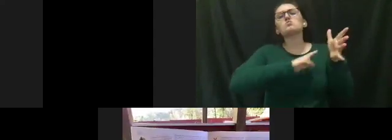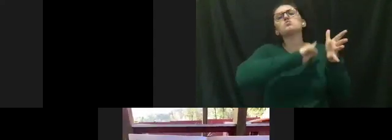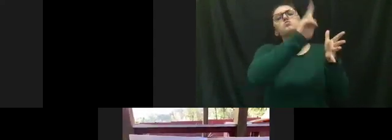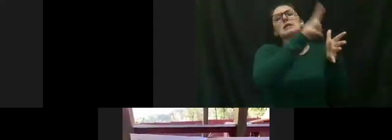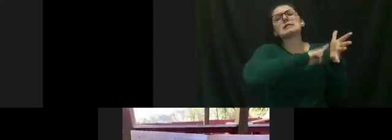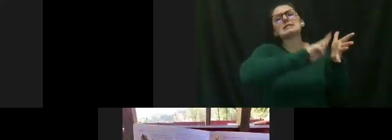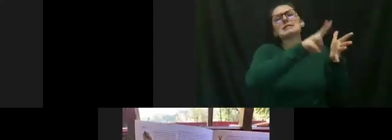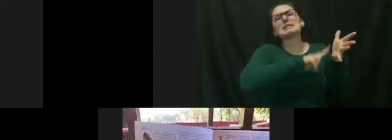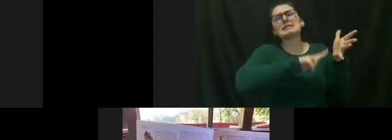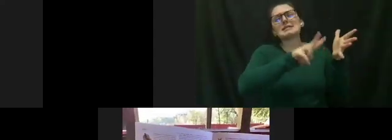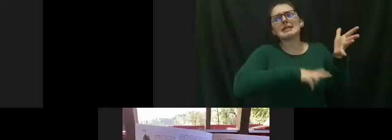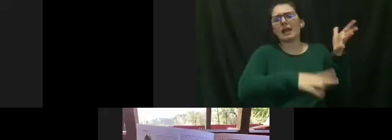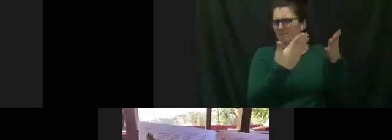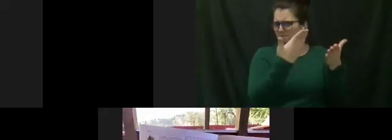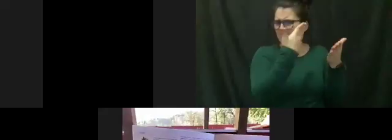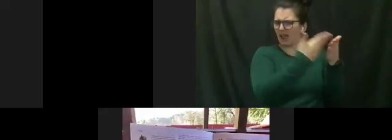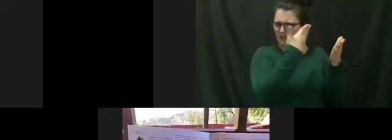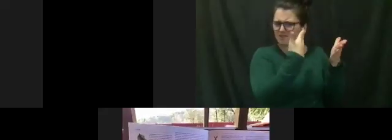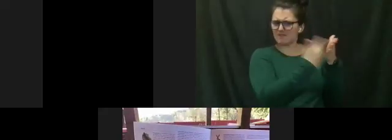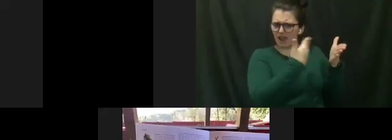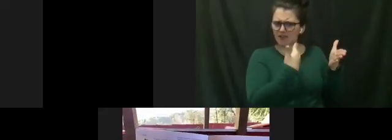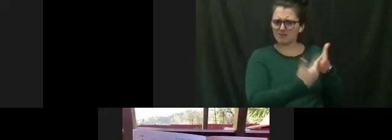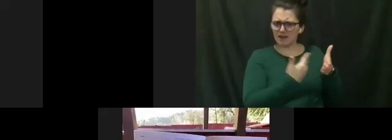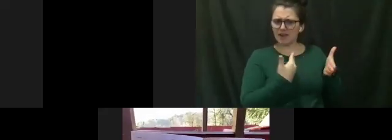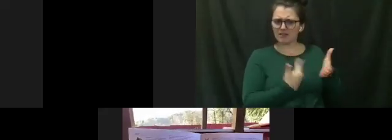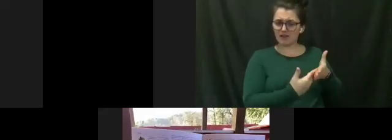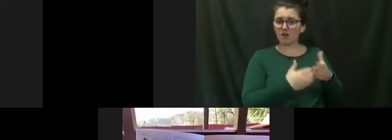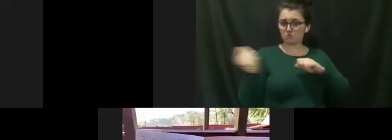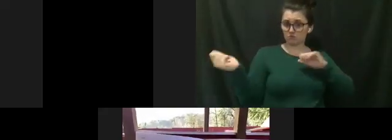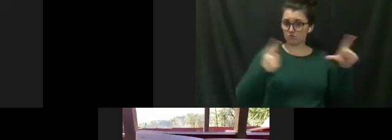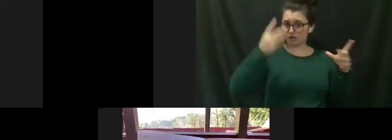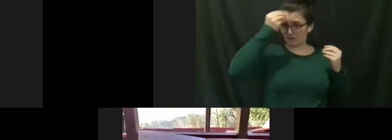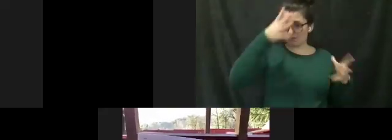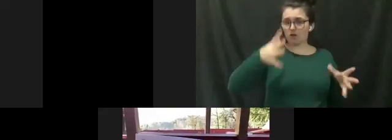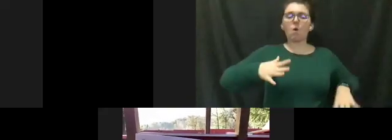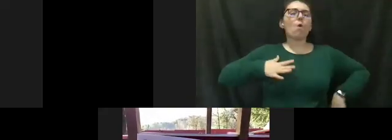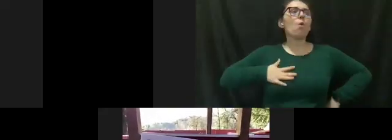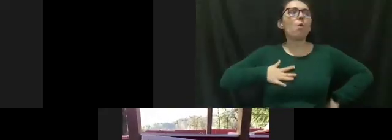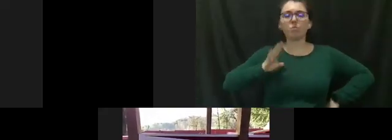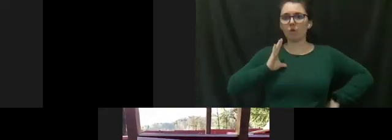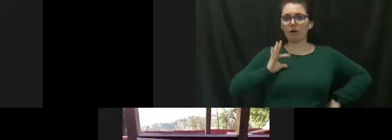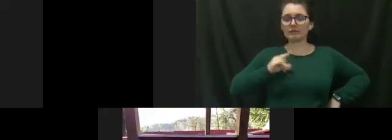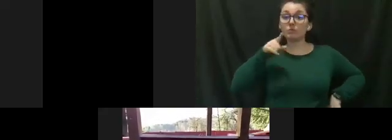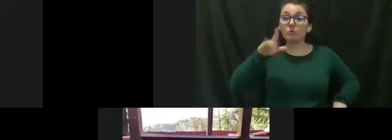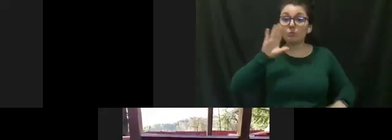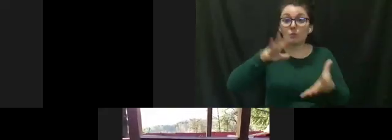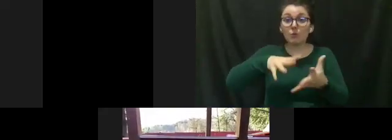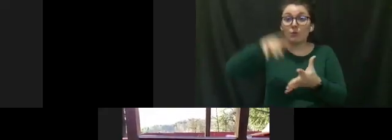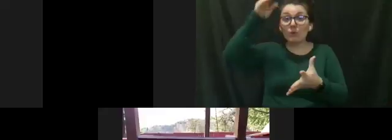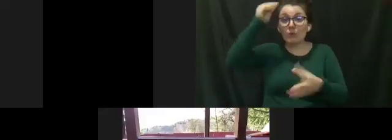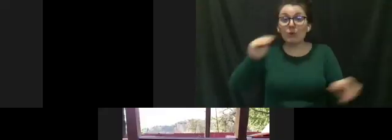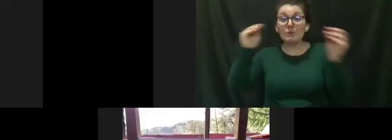But these facts that he gives about all the animals that he talks about in his books at the end are awesome. You'll learn more about